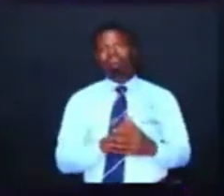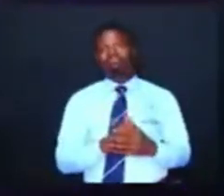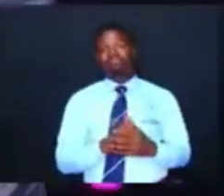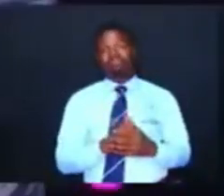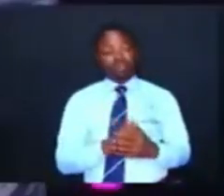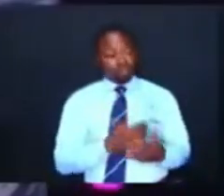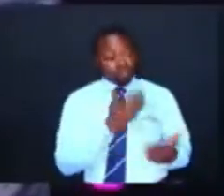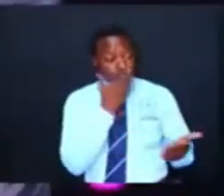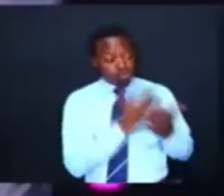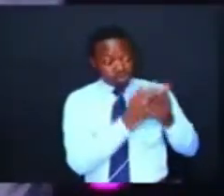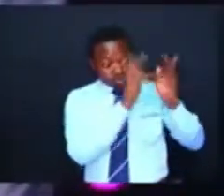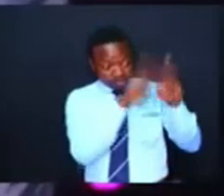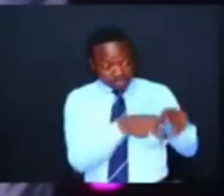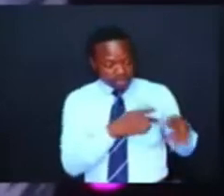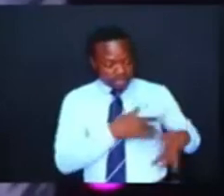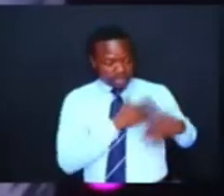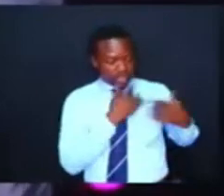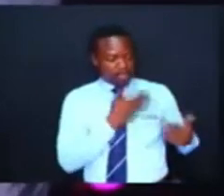stop.